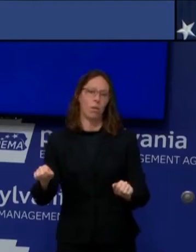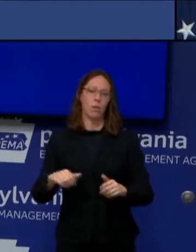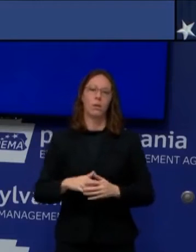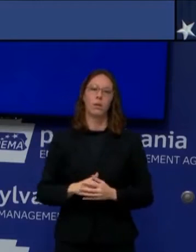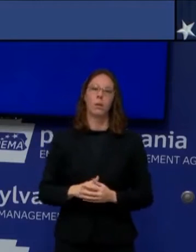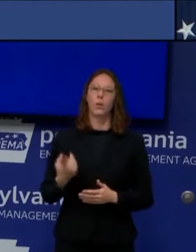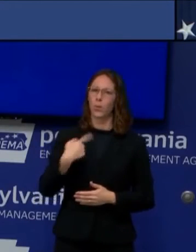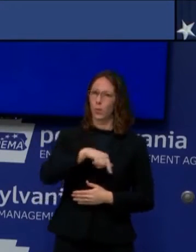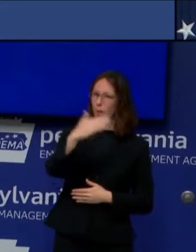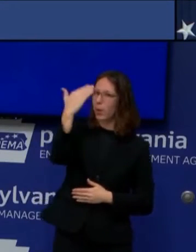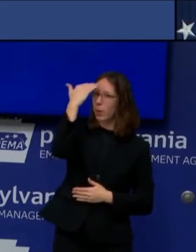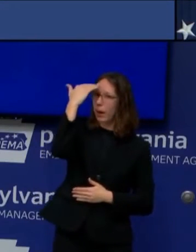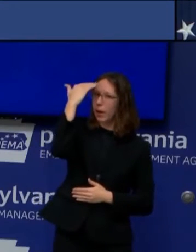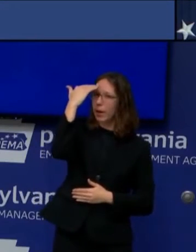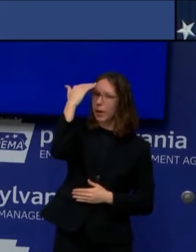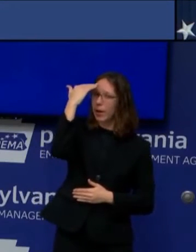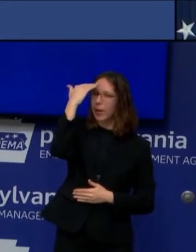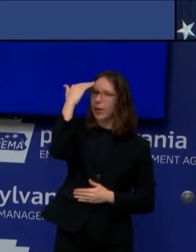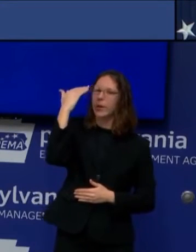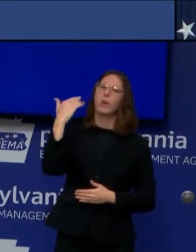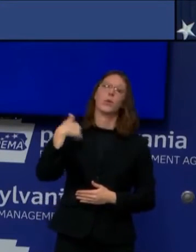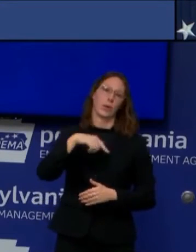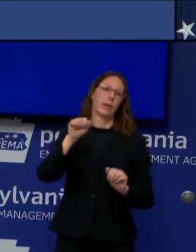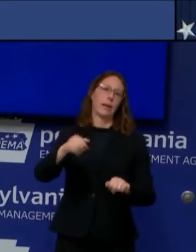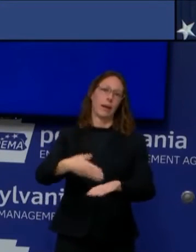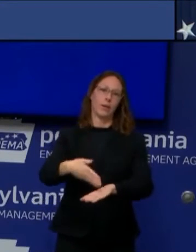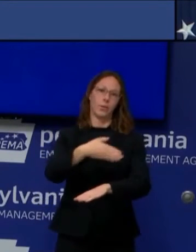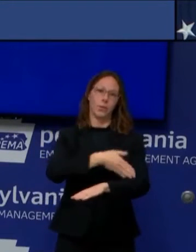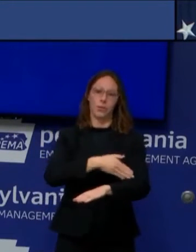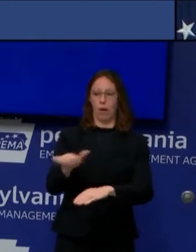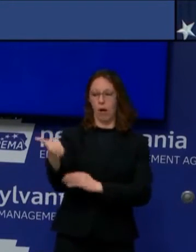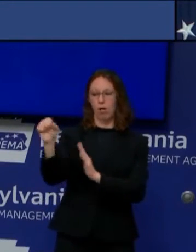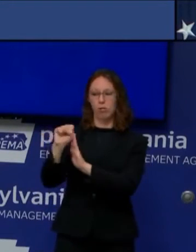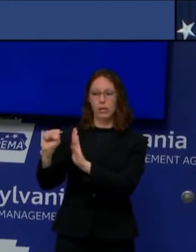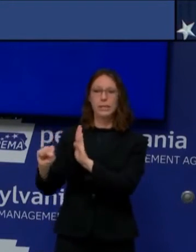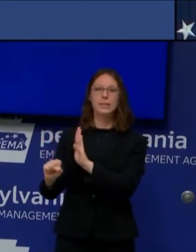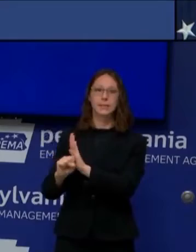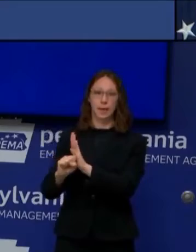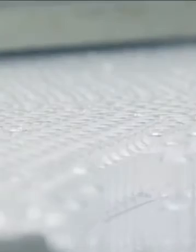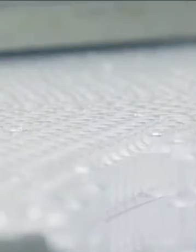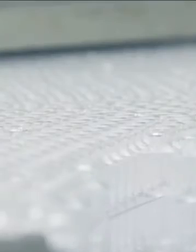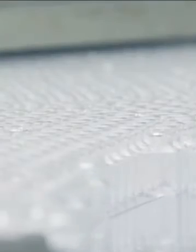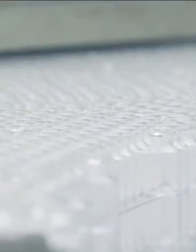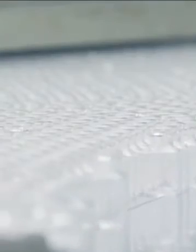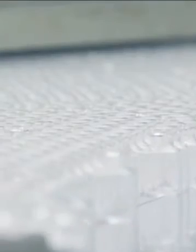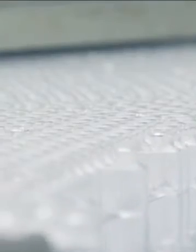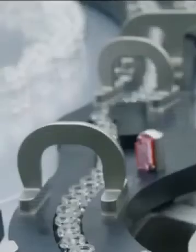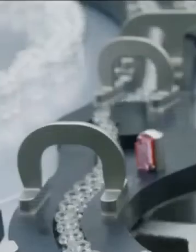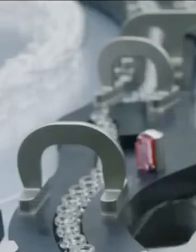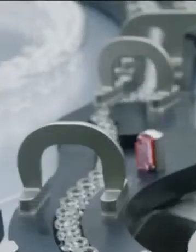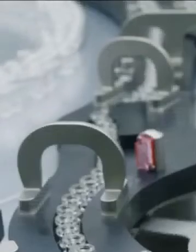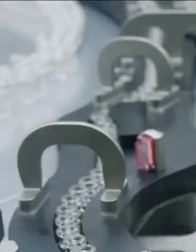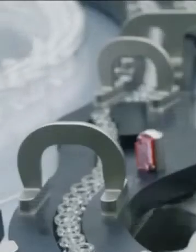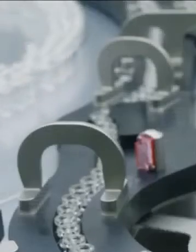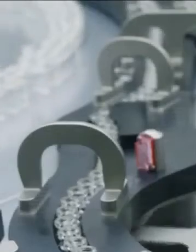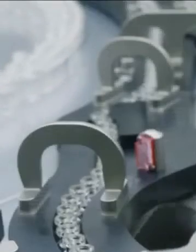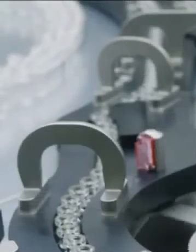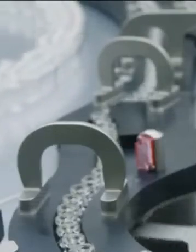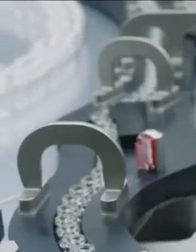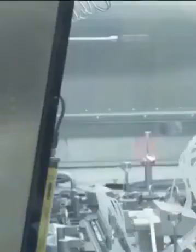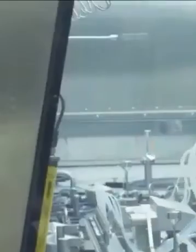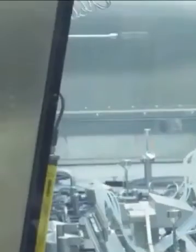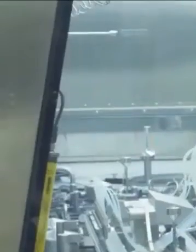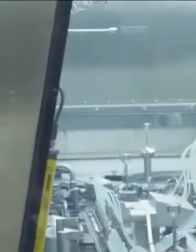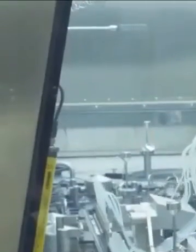We know that we can do better because other states are ahead of us there. Governor Tom Wolfe is referring to Pennsylvania